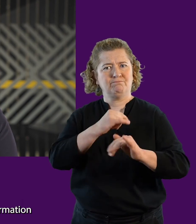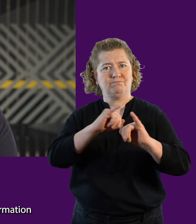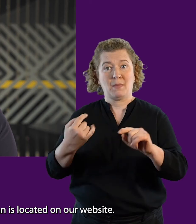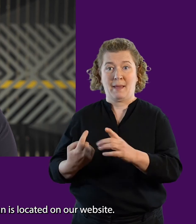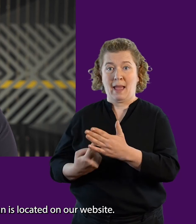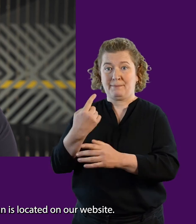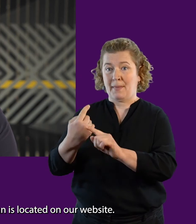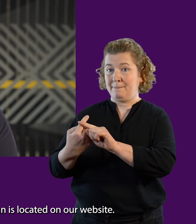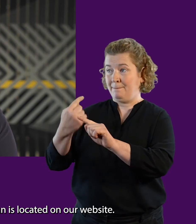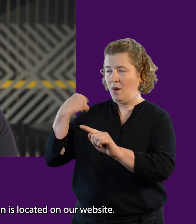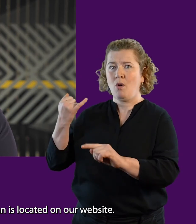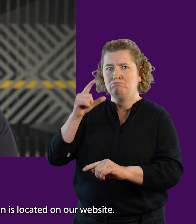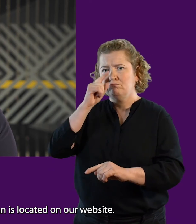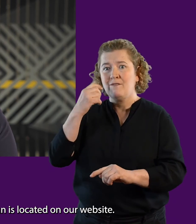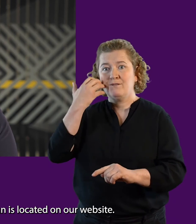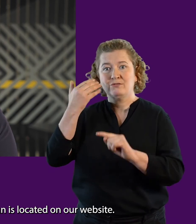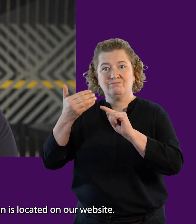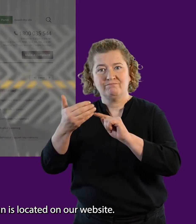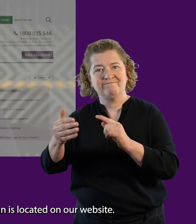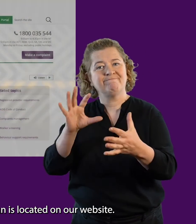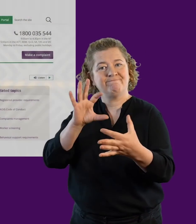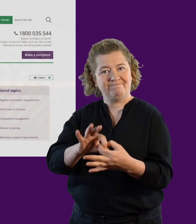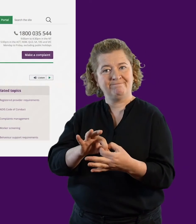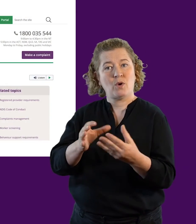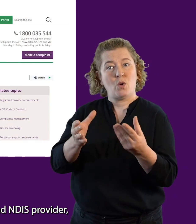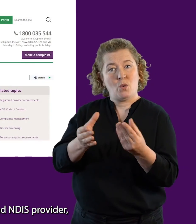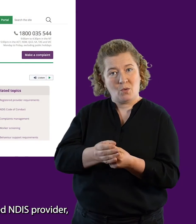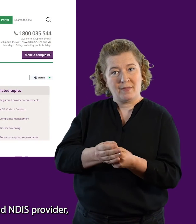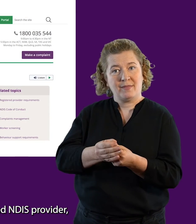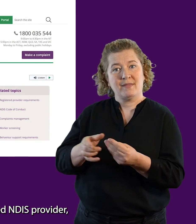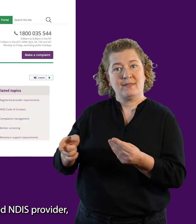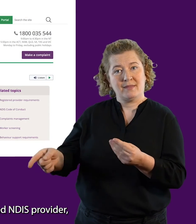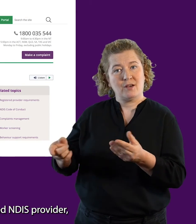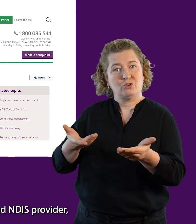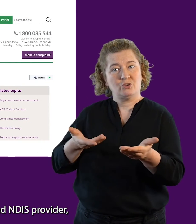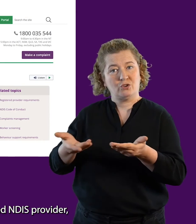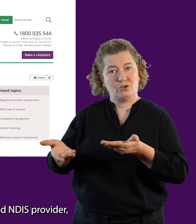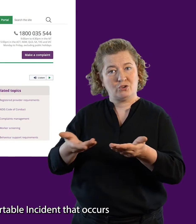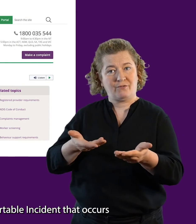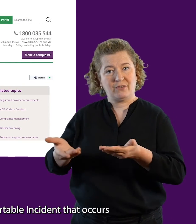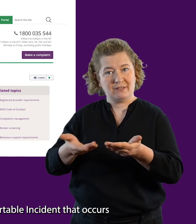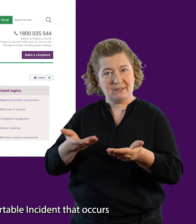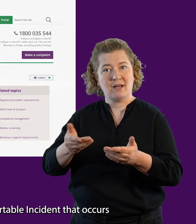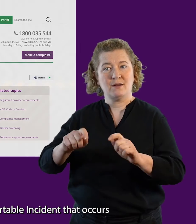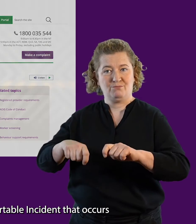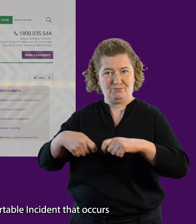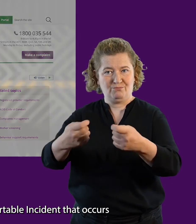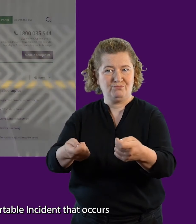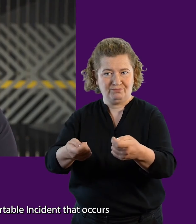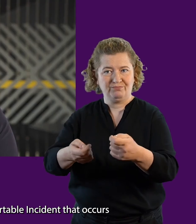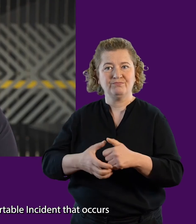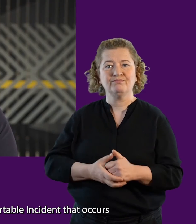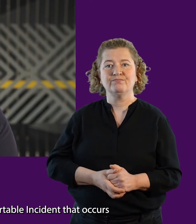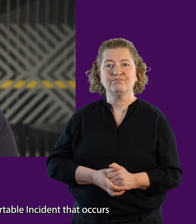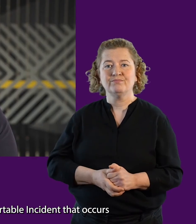More information on what these categories mean is located on our website. If you're a registered NDIS provider, you must notify